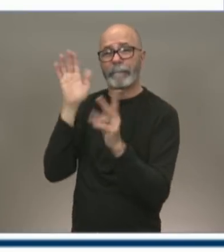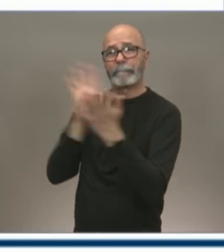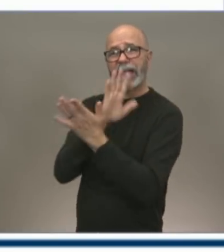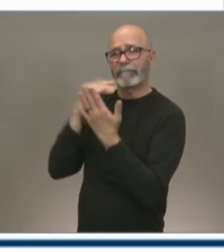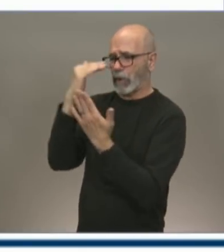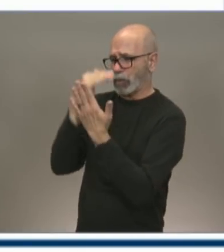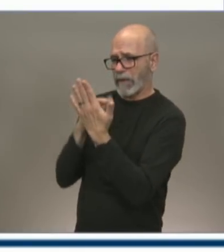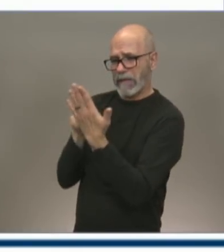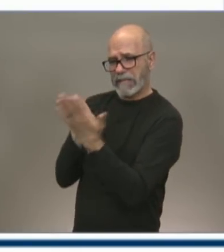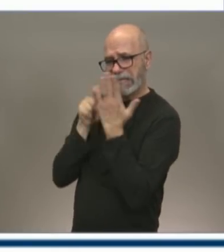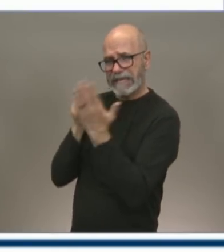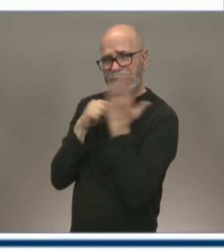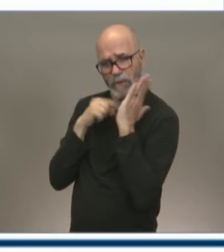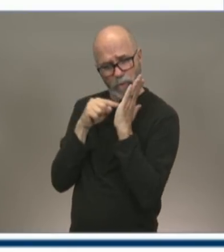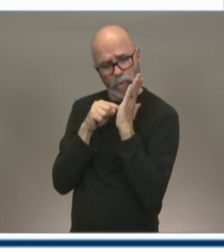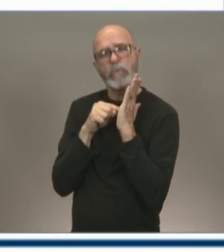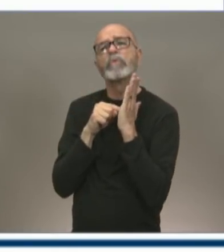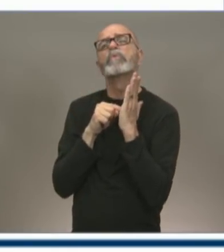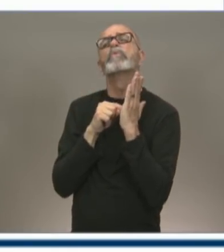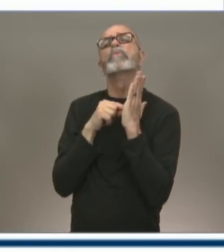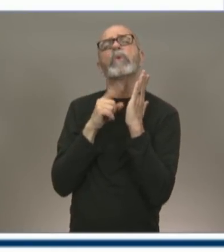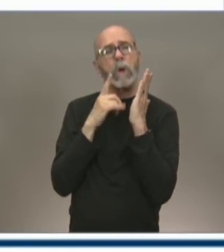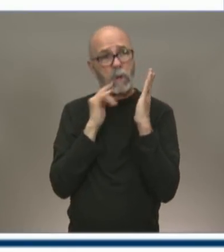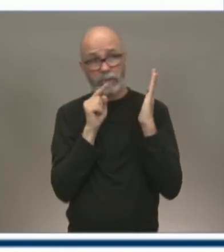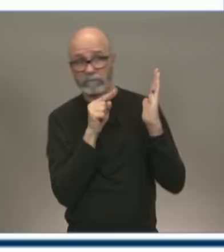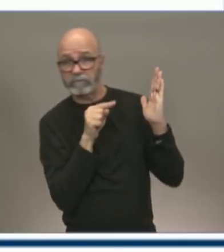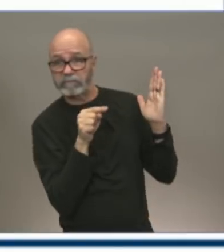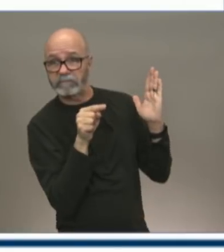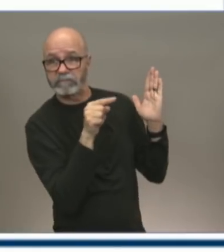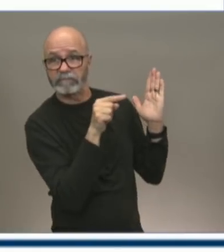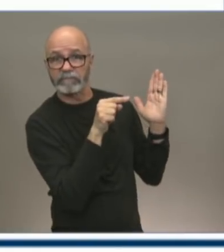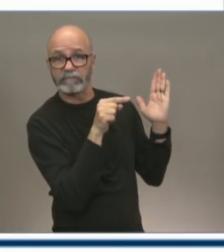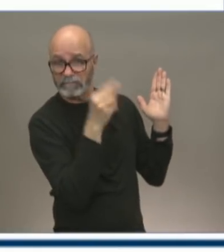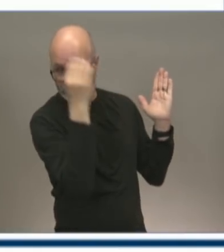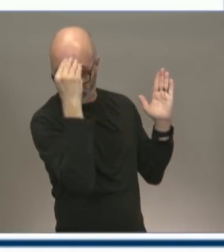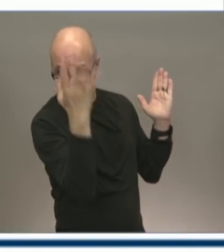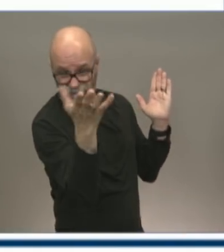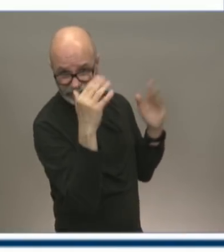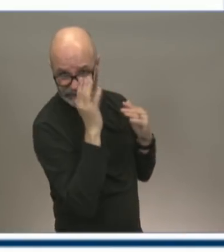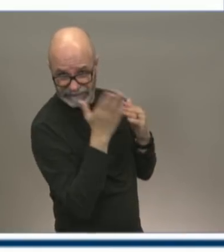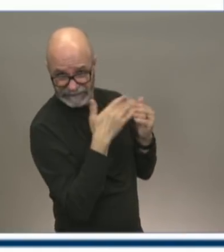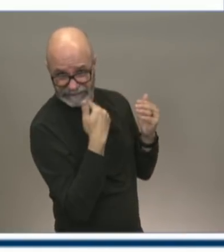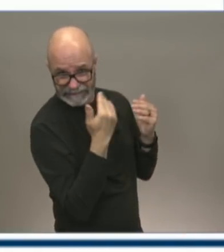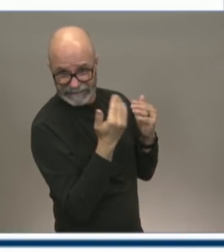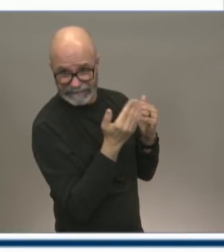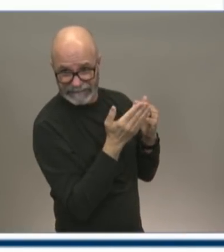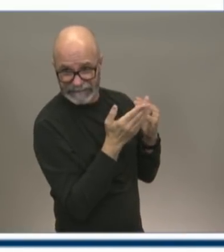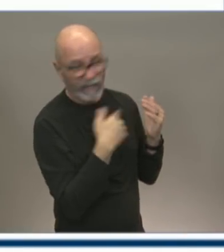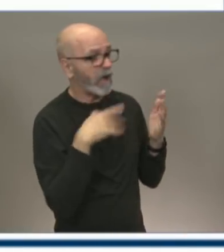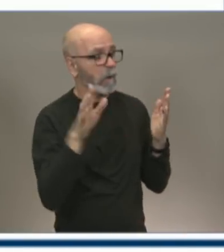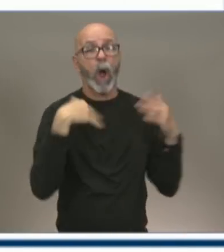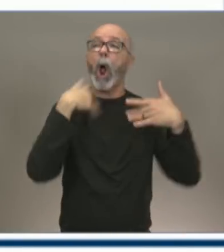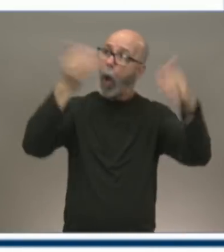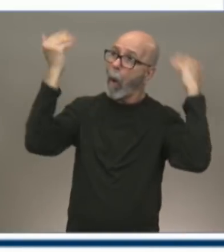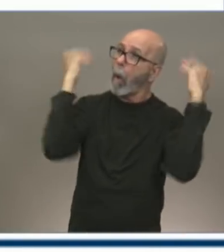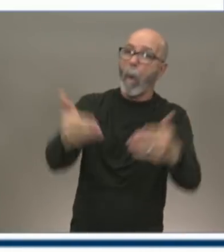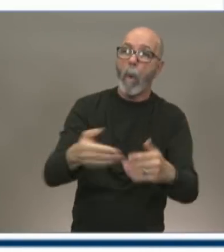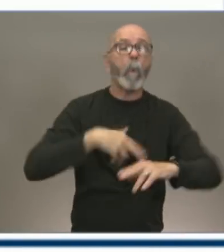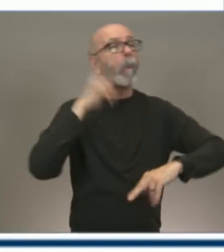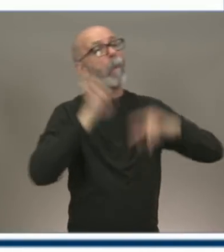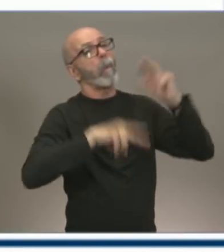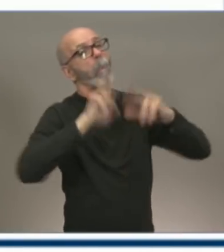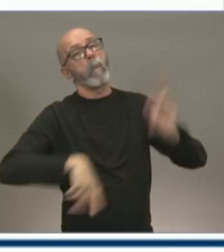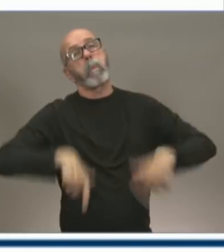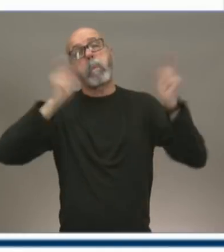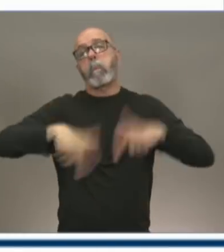it's not as simple as just deciding today you're going to build X number of beds. You have to make sure